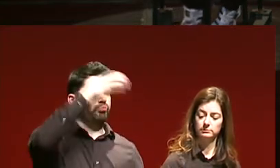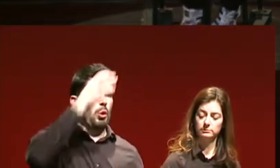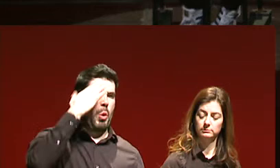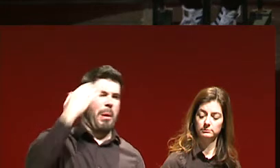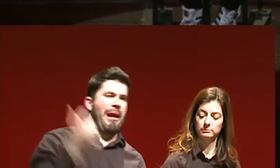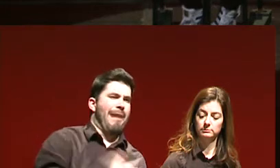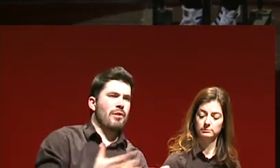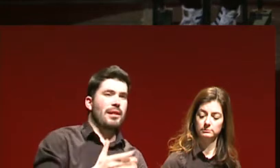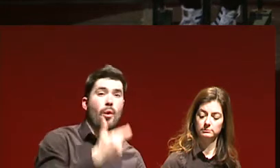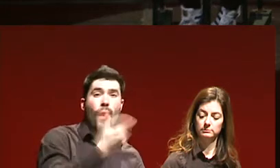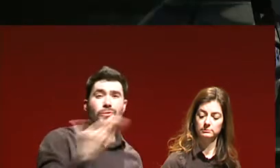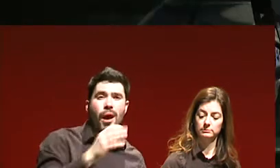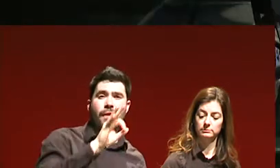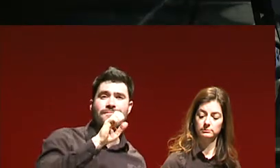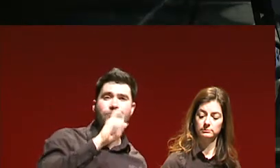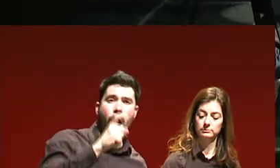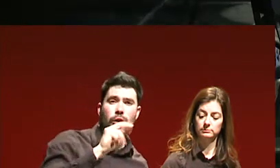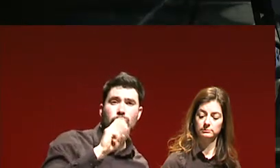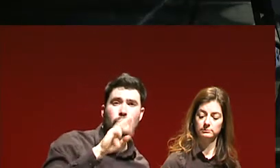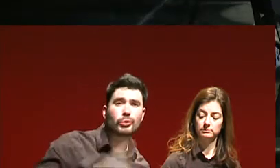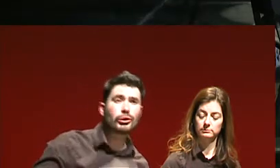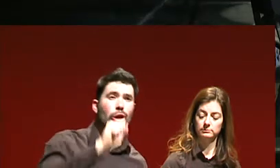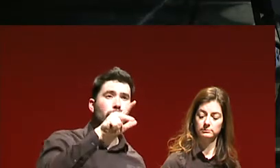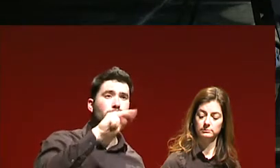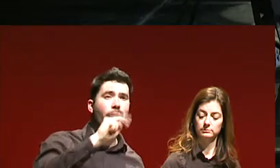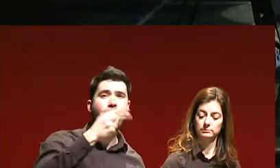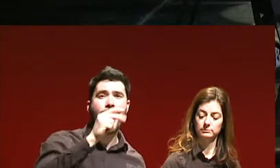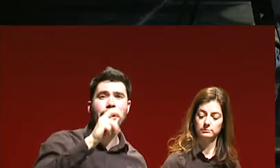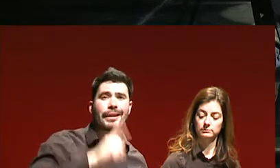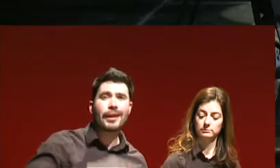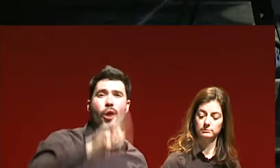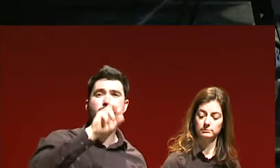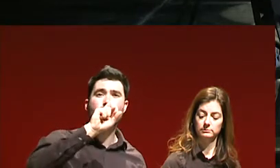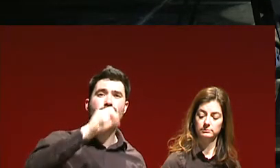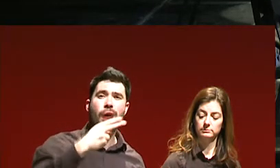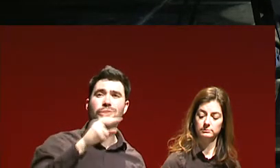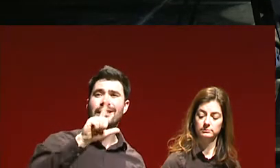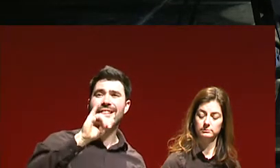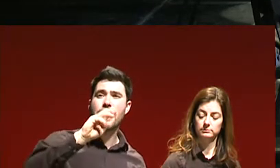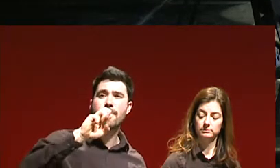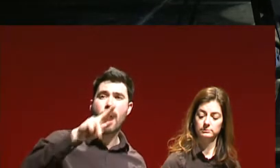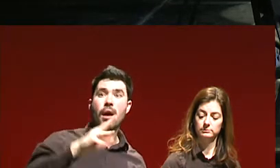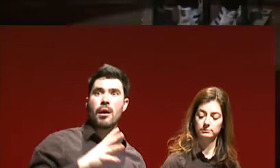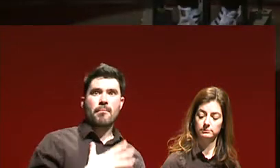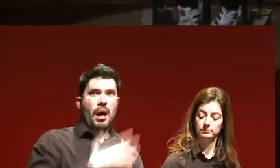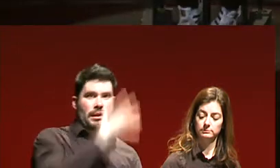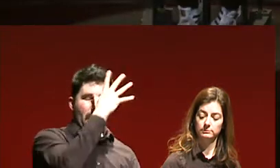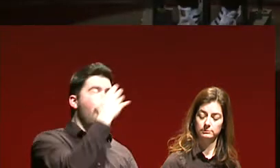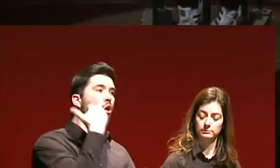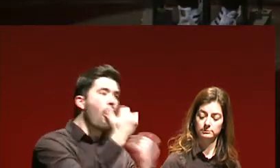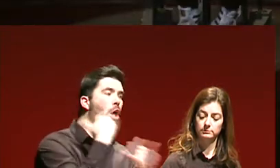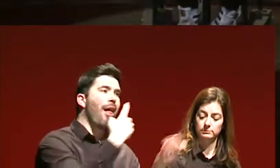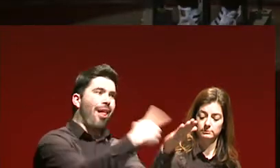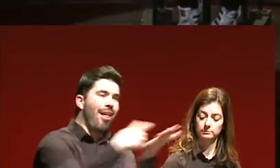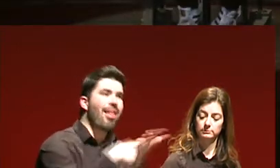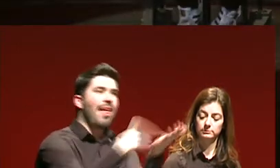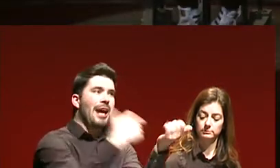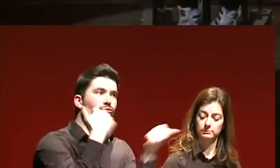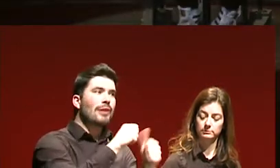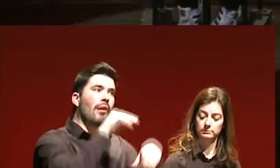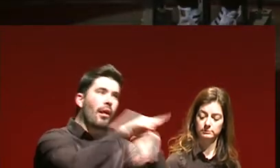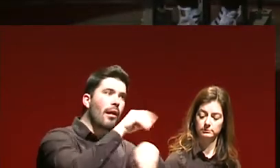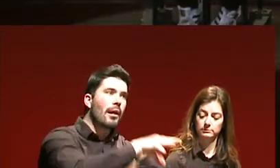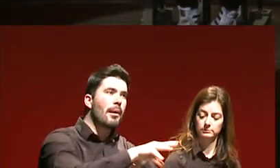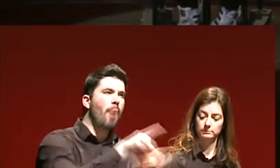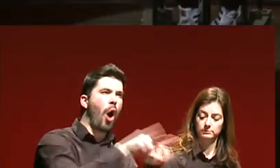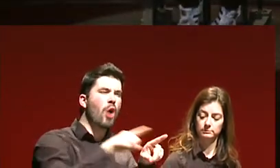watch Fox News. Sean Hannity. Rush Limbaugh. My dad calls into these shows and he tries to debate. He confuses